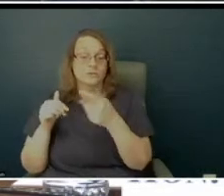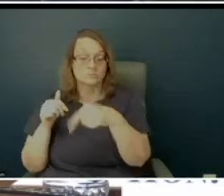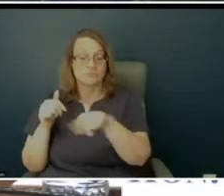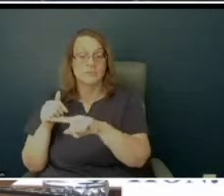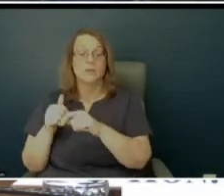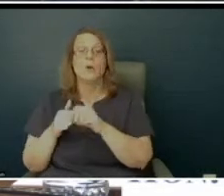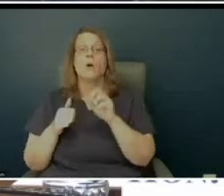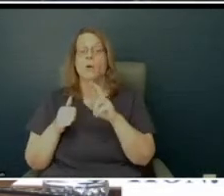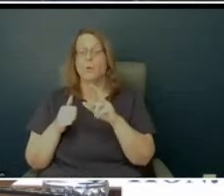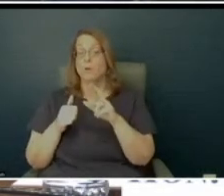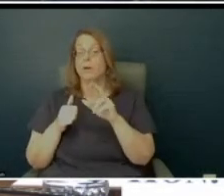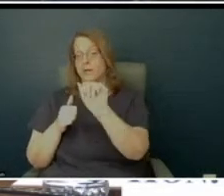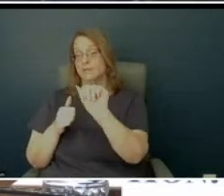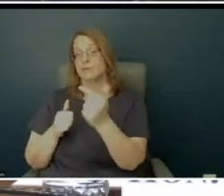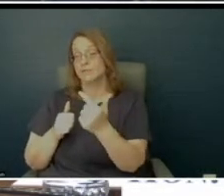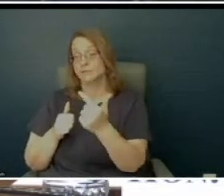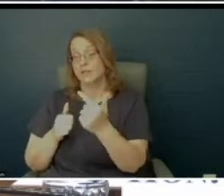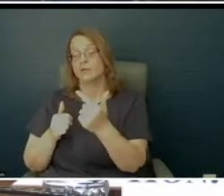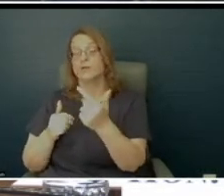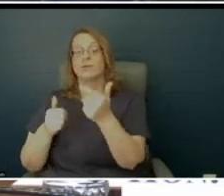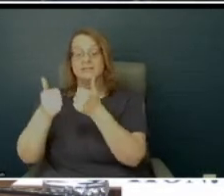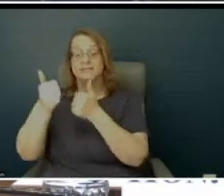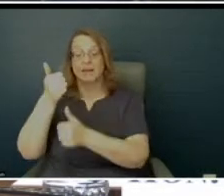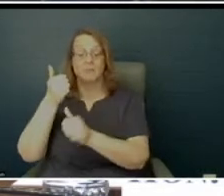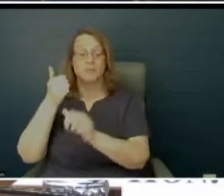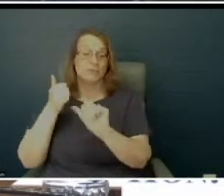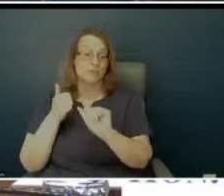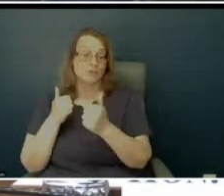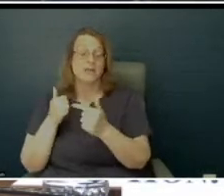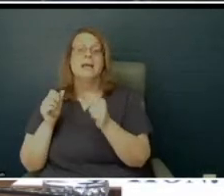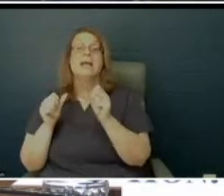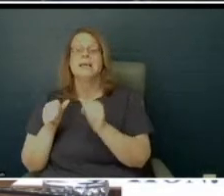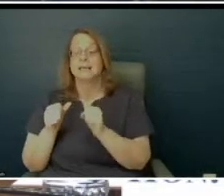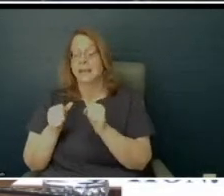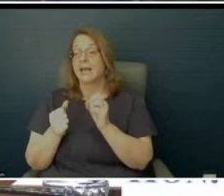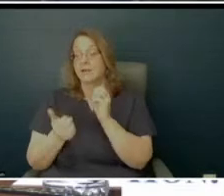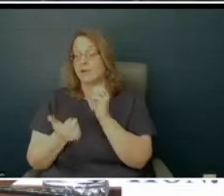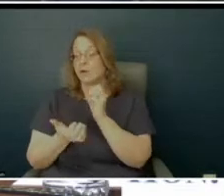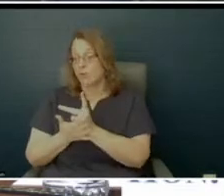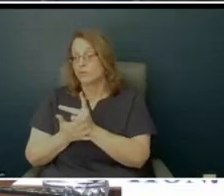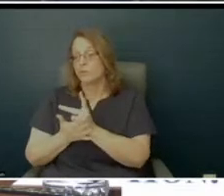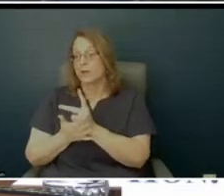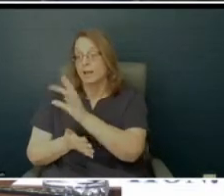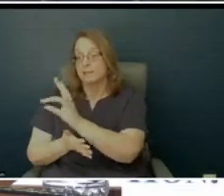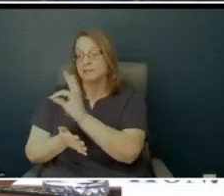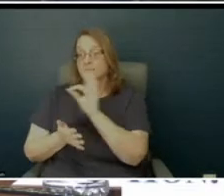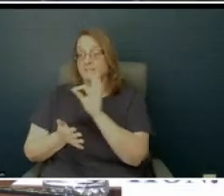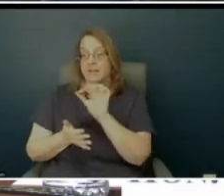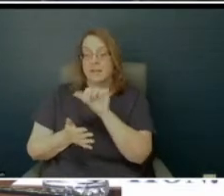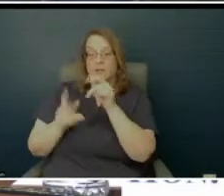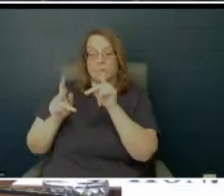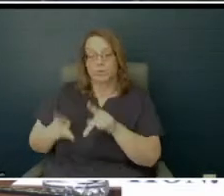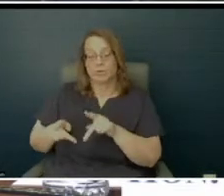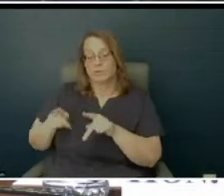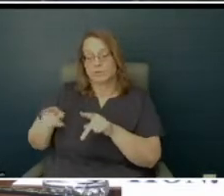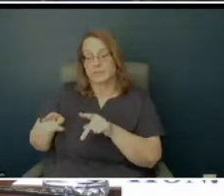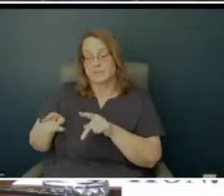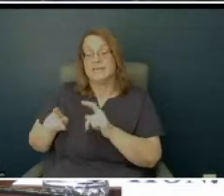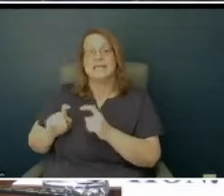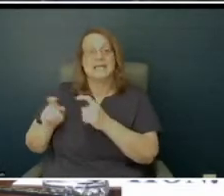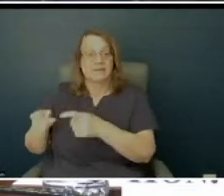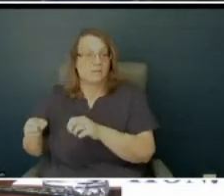Attorney General can authorize someone for a specific item with their permission, but the idea is to make